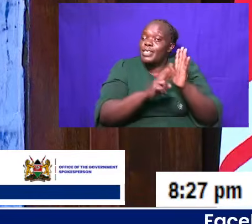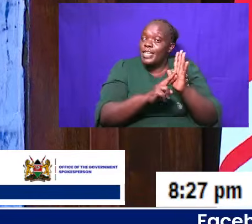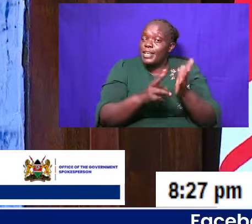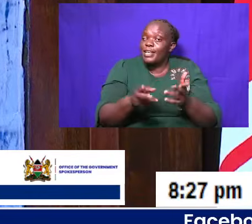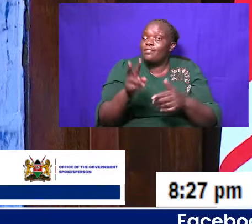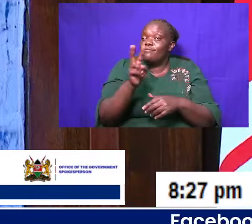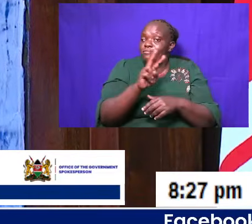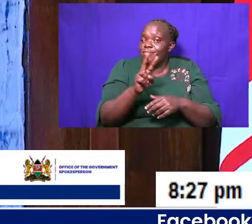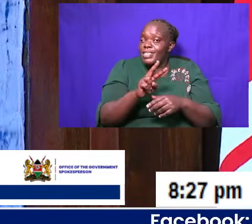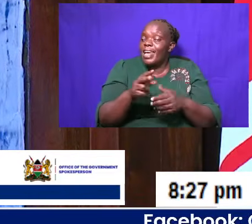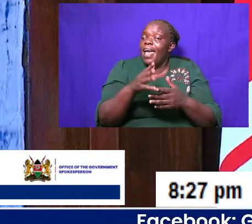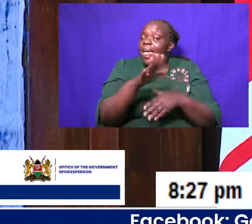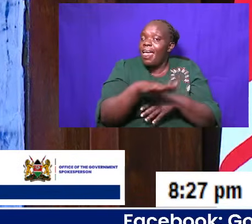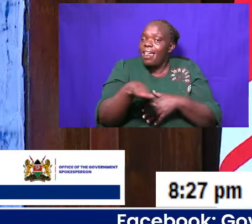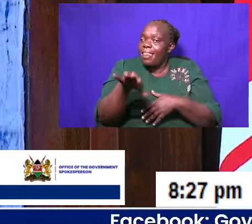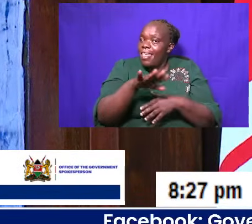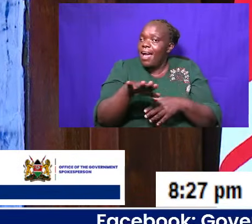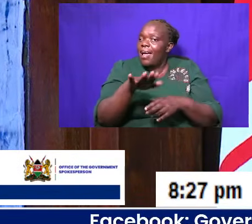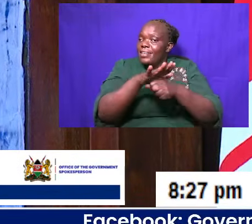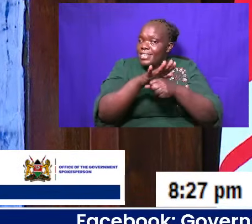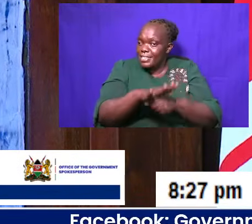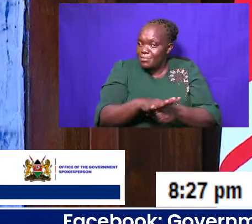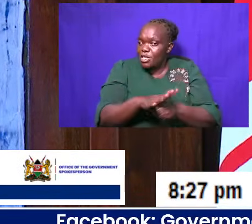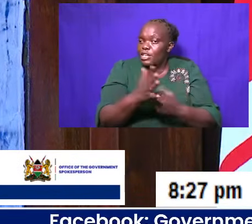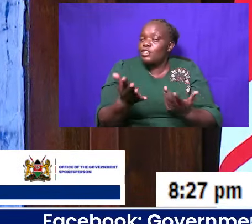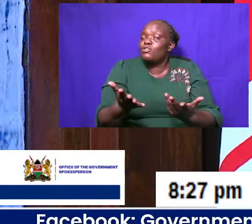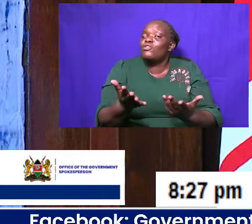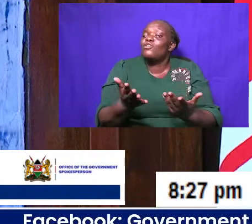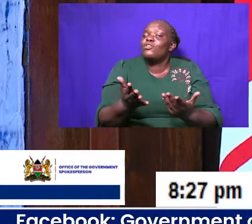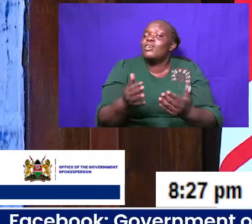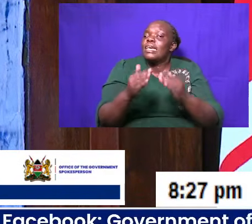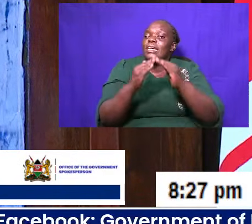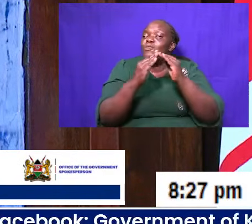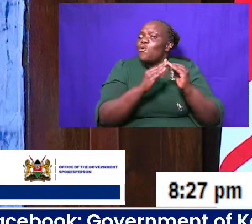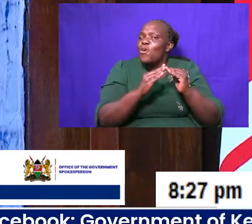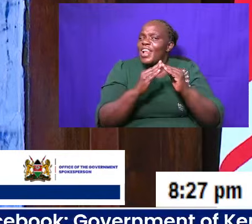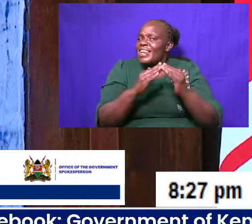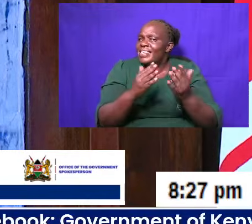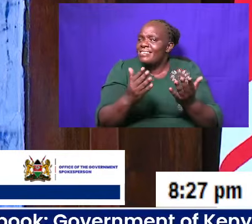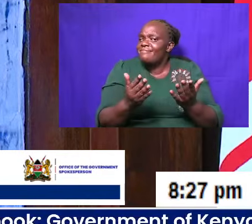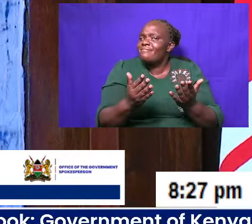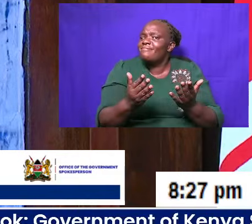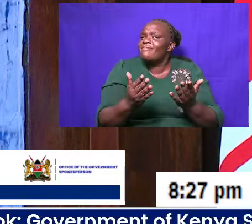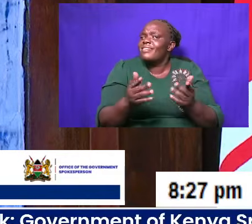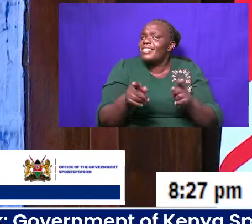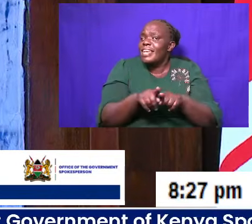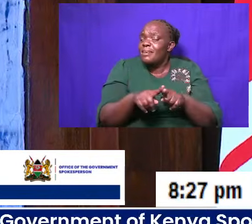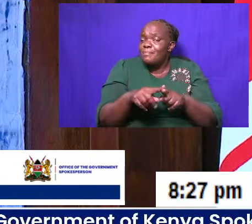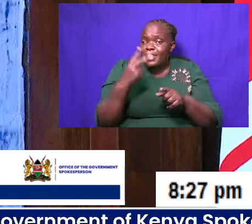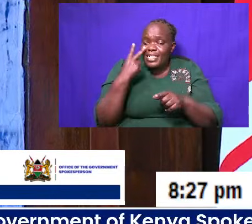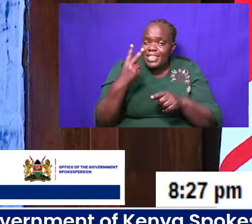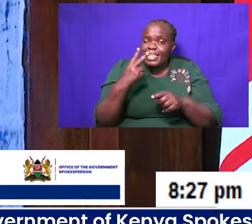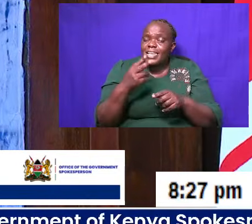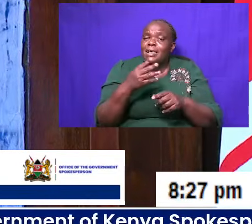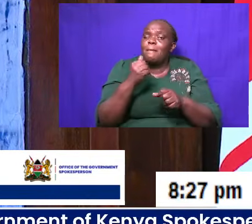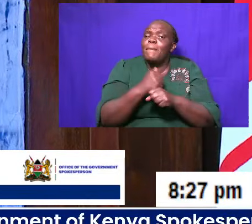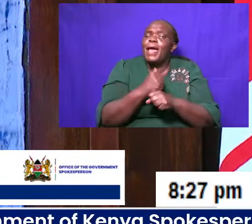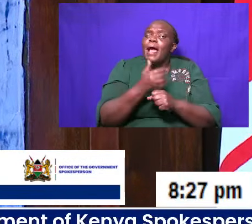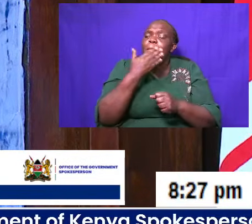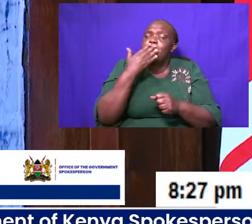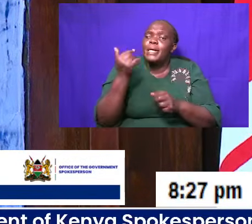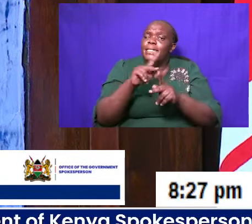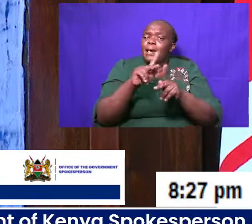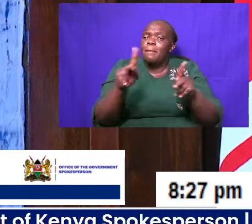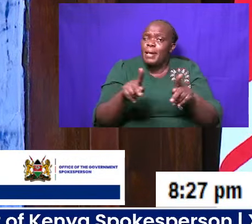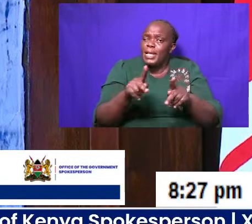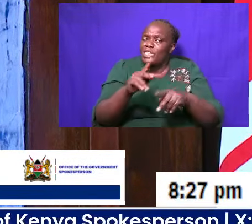looking at matters of discrimination, issues of equality, and thinking through how can we make Kenya a better place so